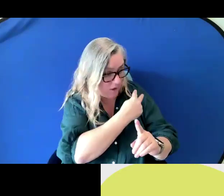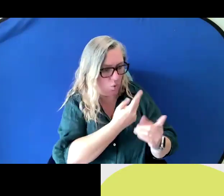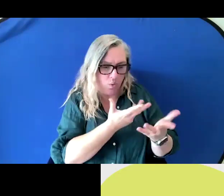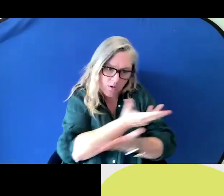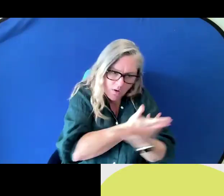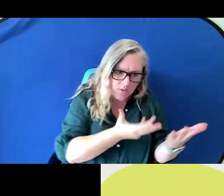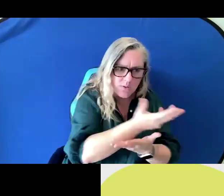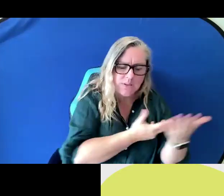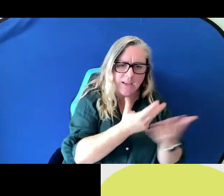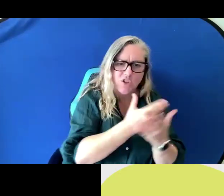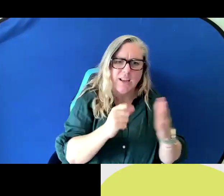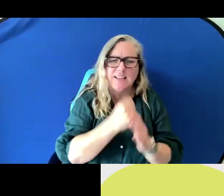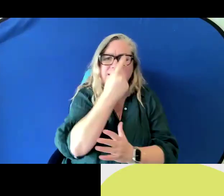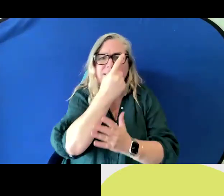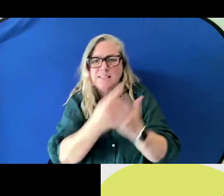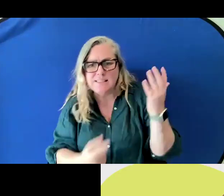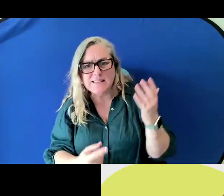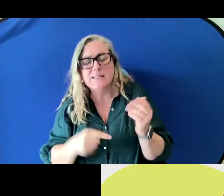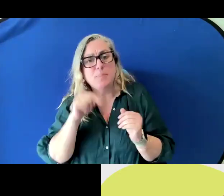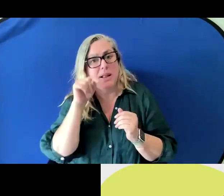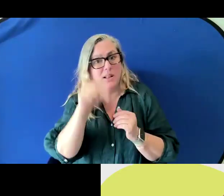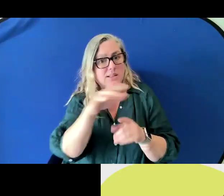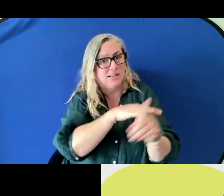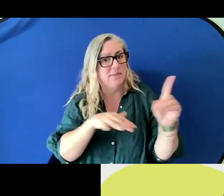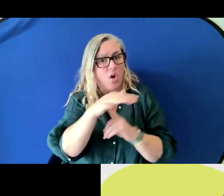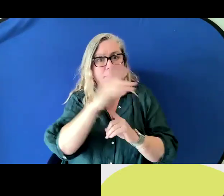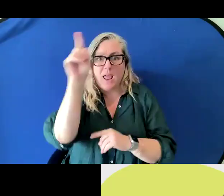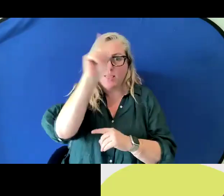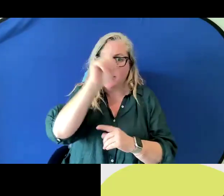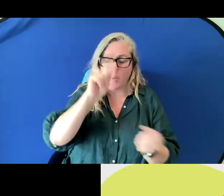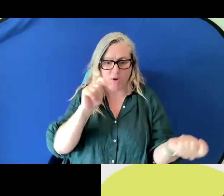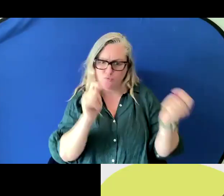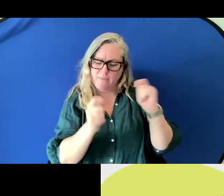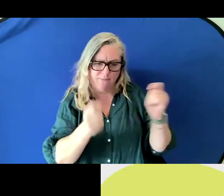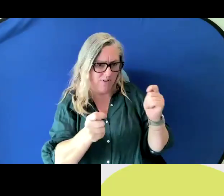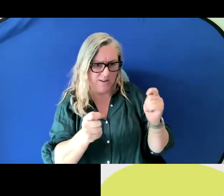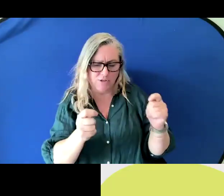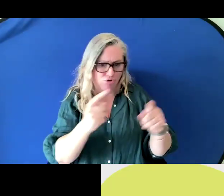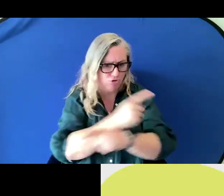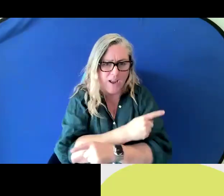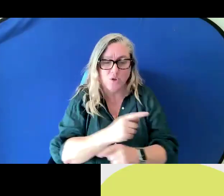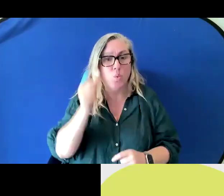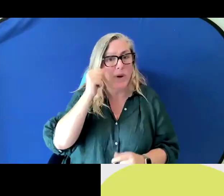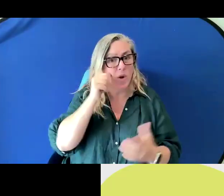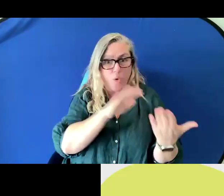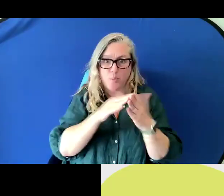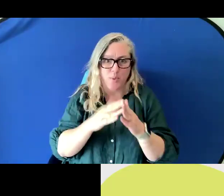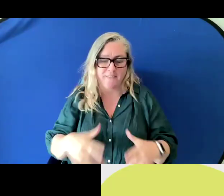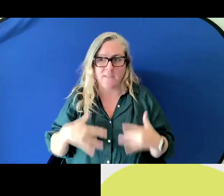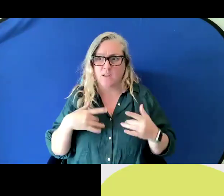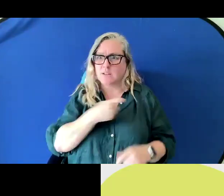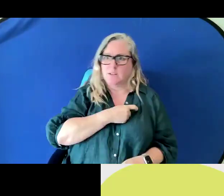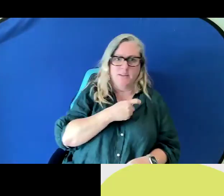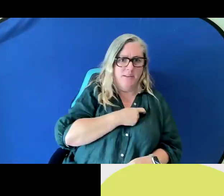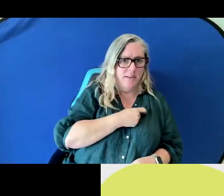and ecosystem is in a place of reform and change. We know this can be scary for the community, and we also